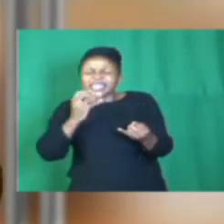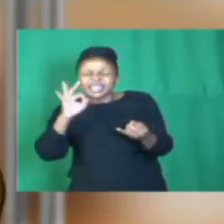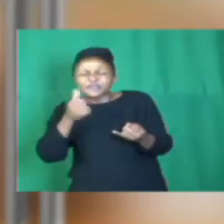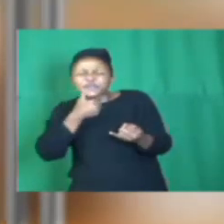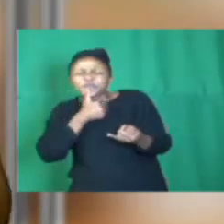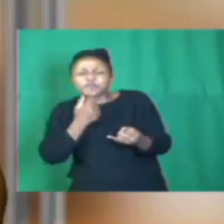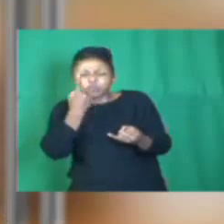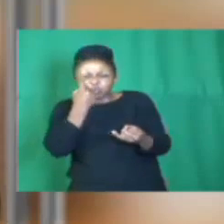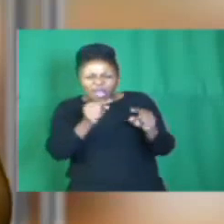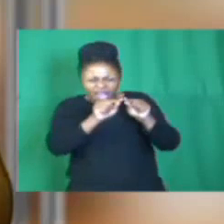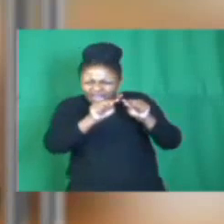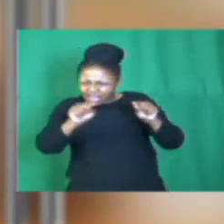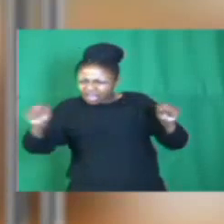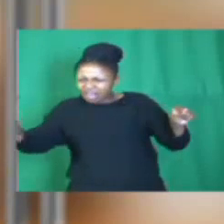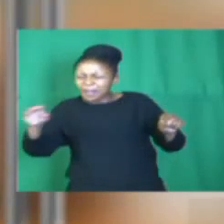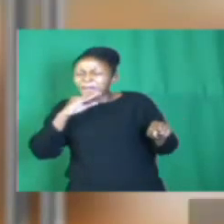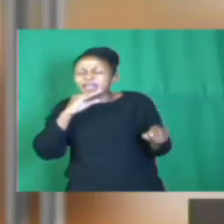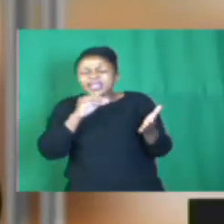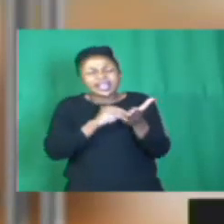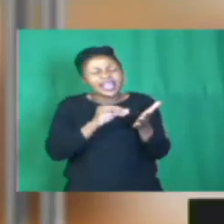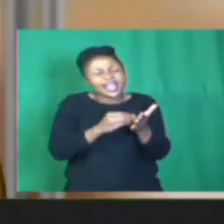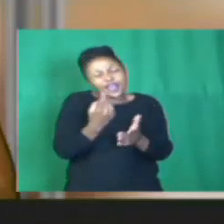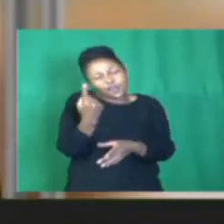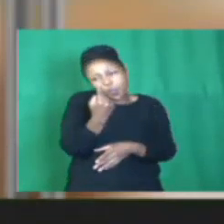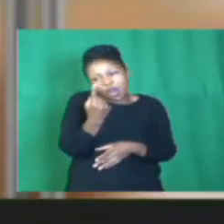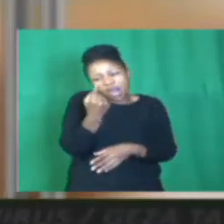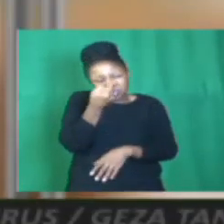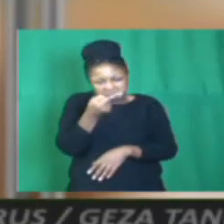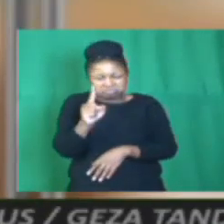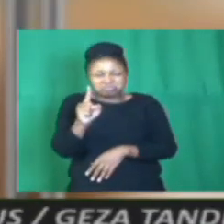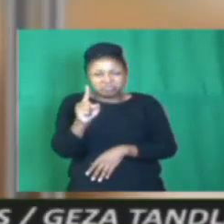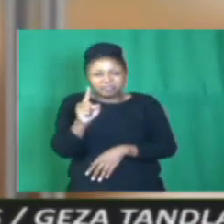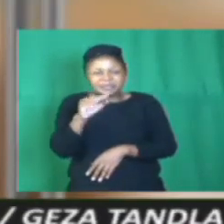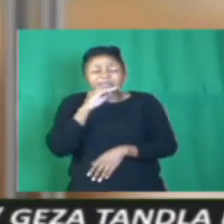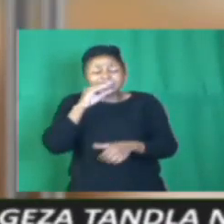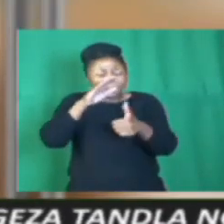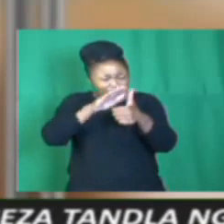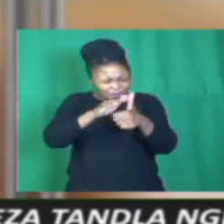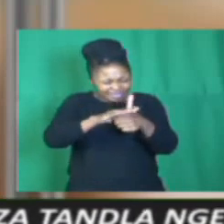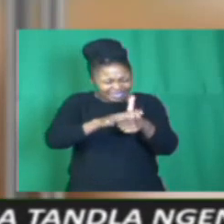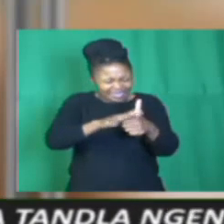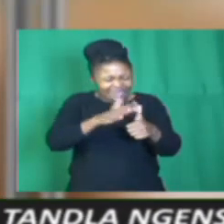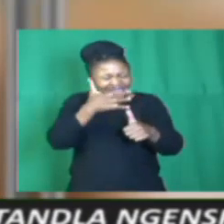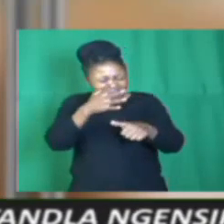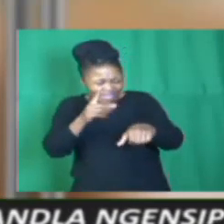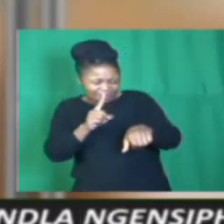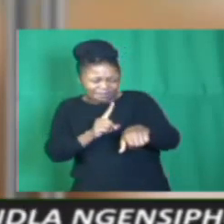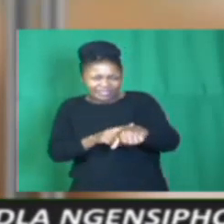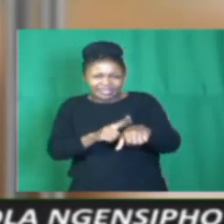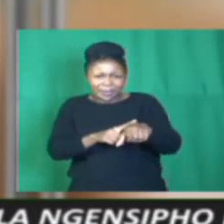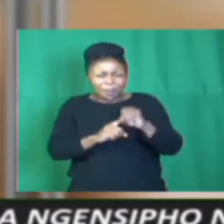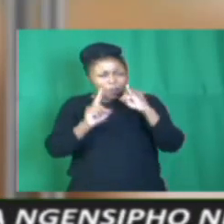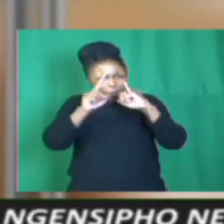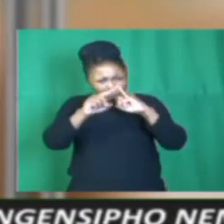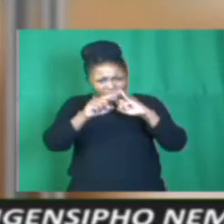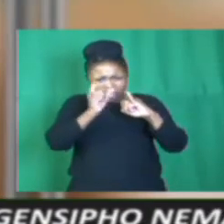you are as good as somebody who has given only 1 response. So you ensure that the other response falls